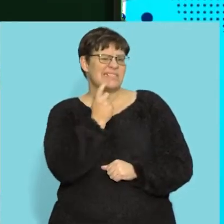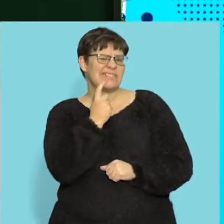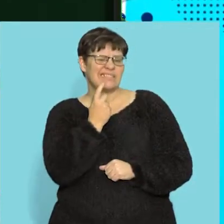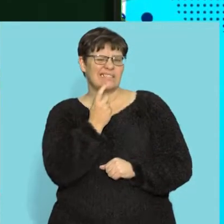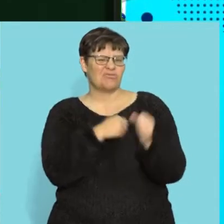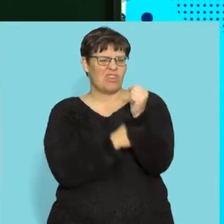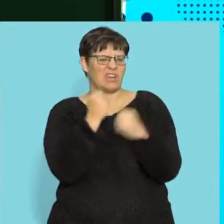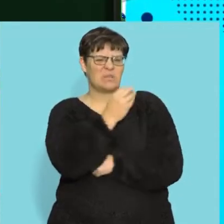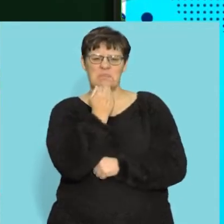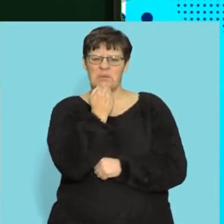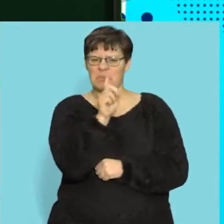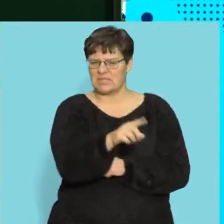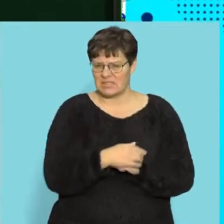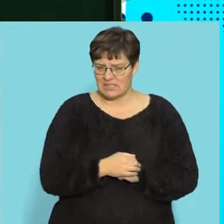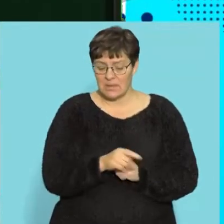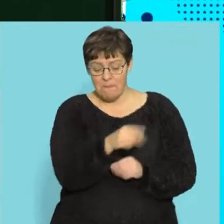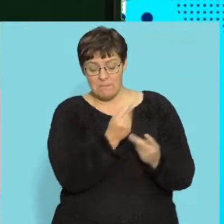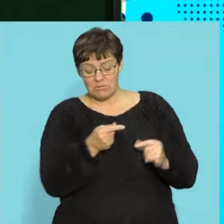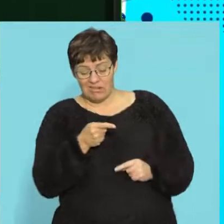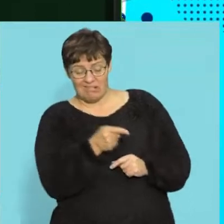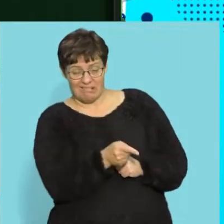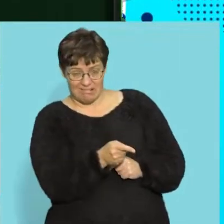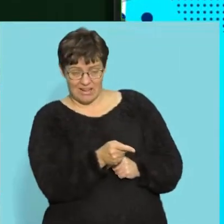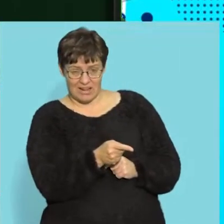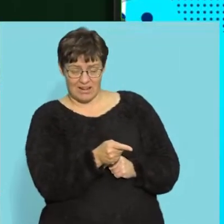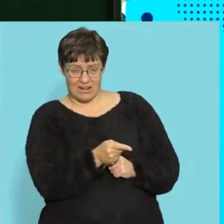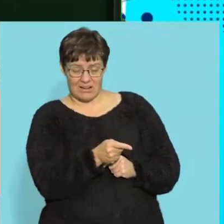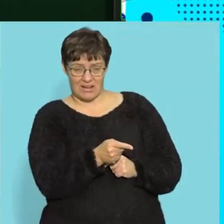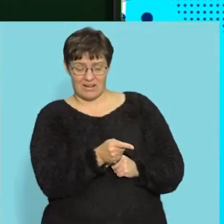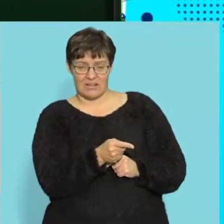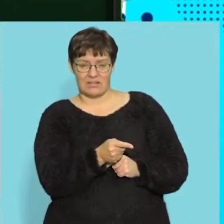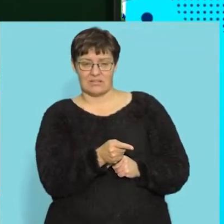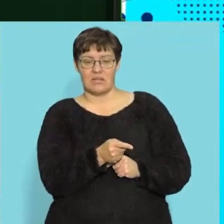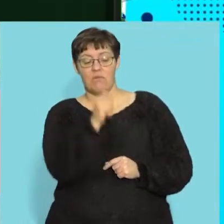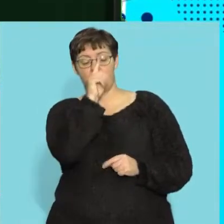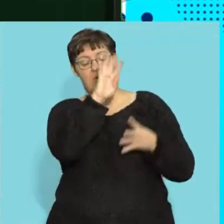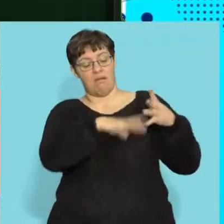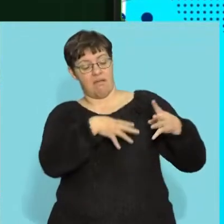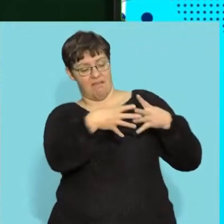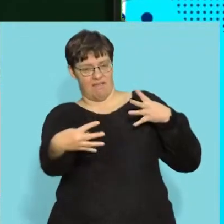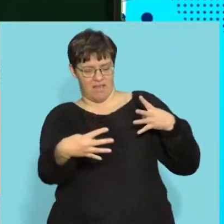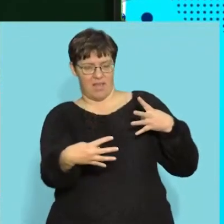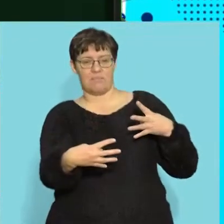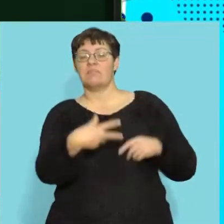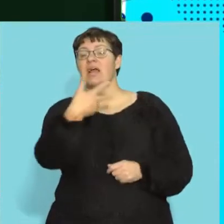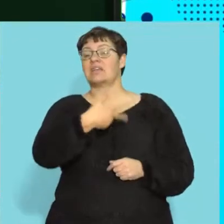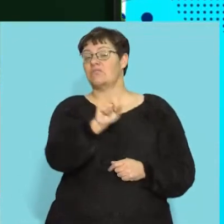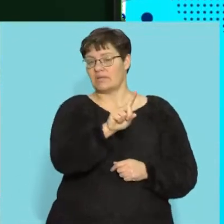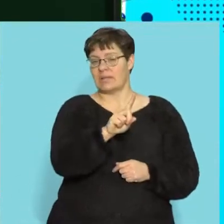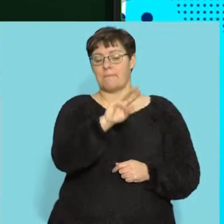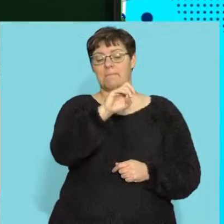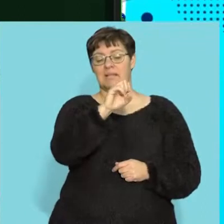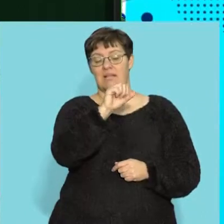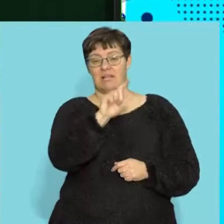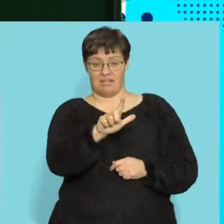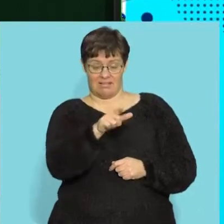this material, when we look at the periodic table, it should be classified as a metal. And we know, your group 1,